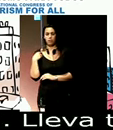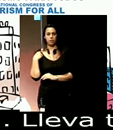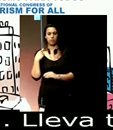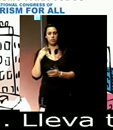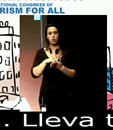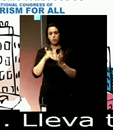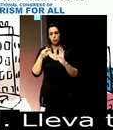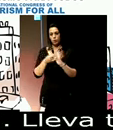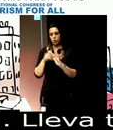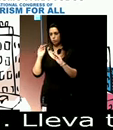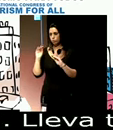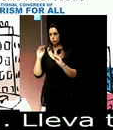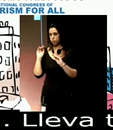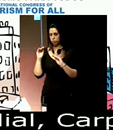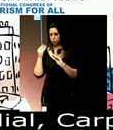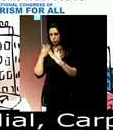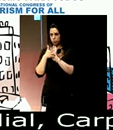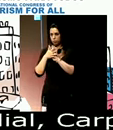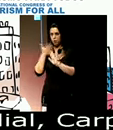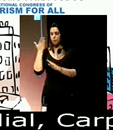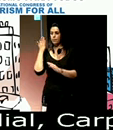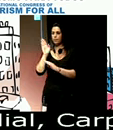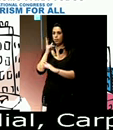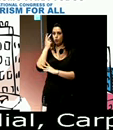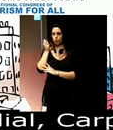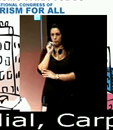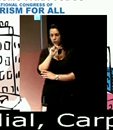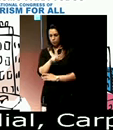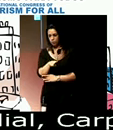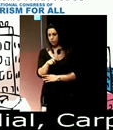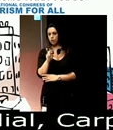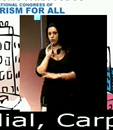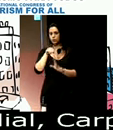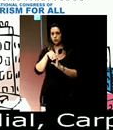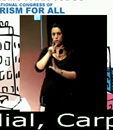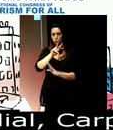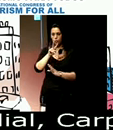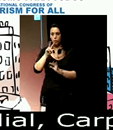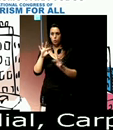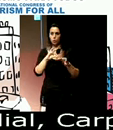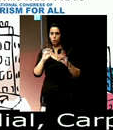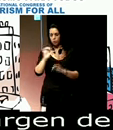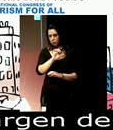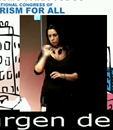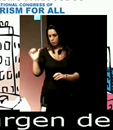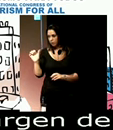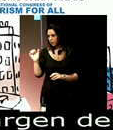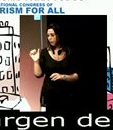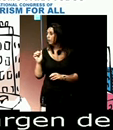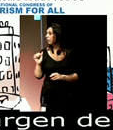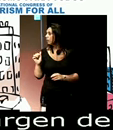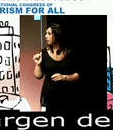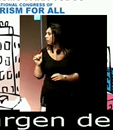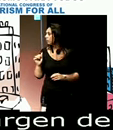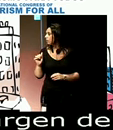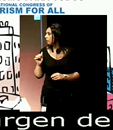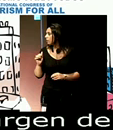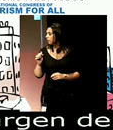And apart from different projects that he created in 2012 on